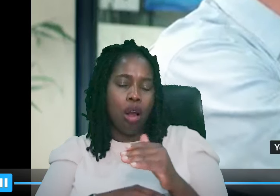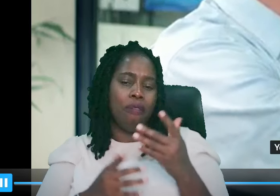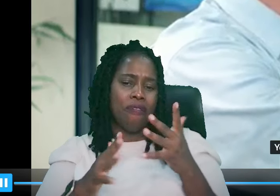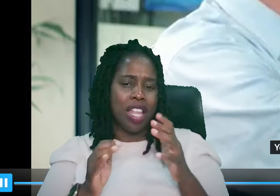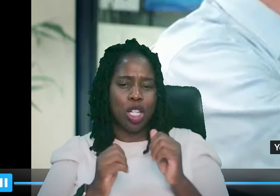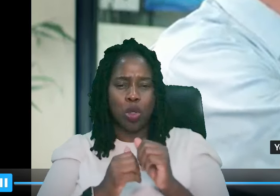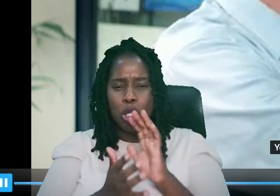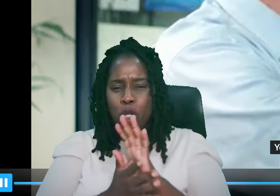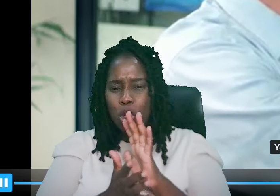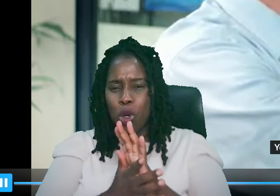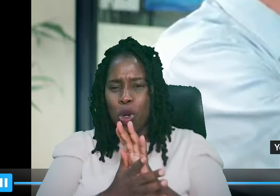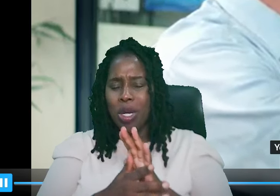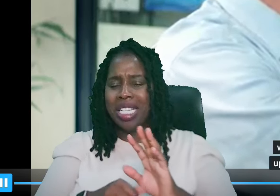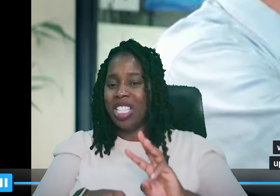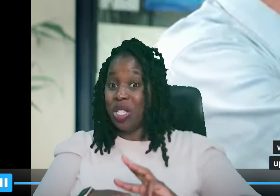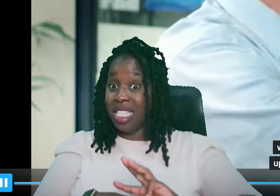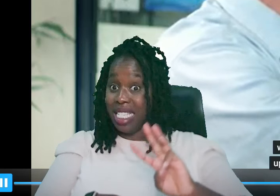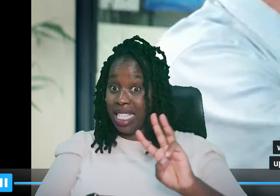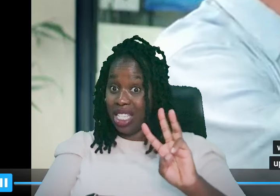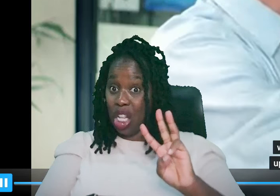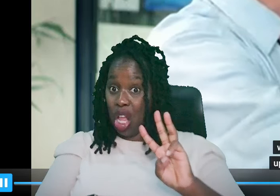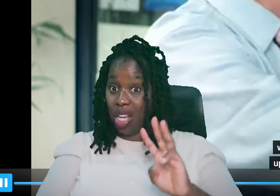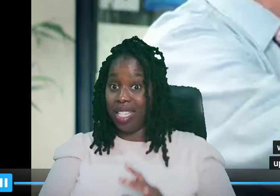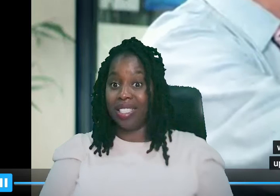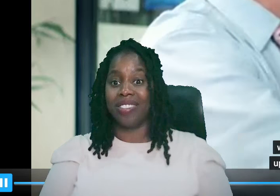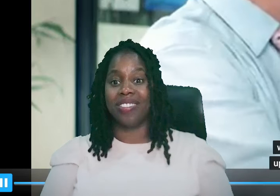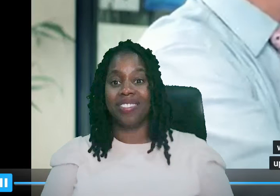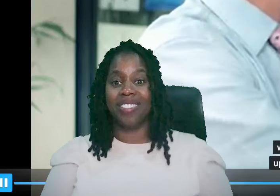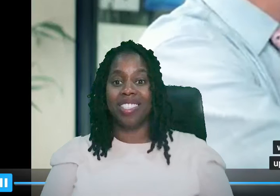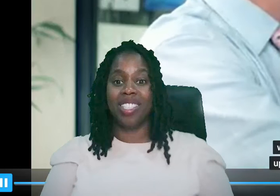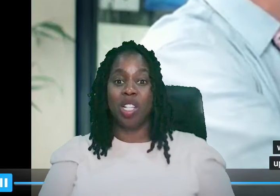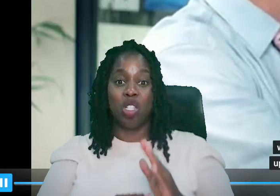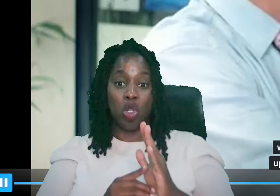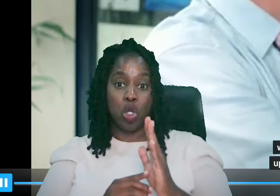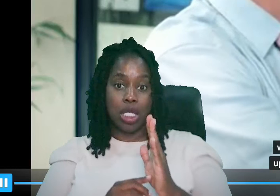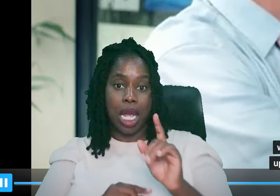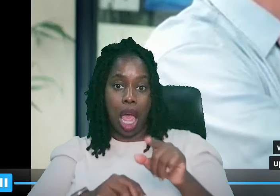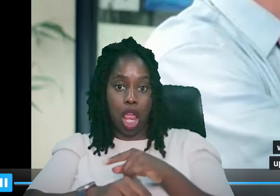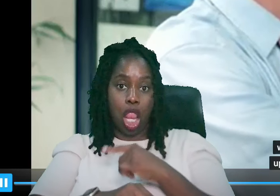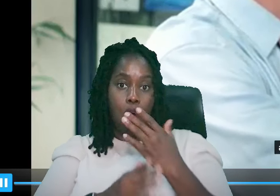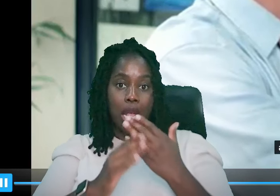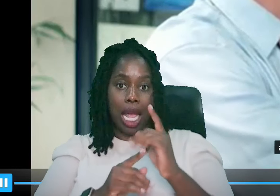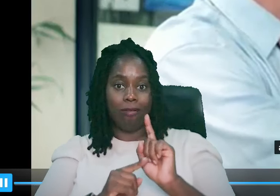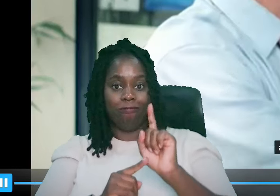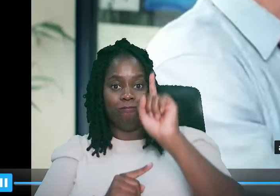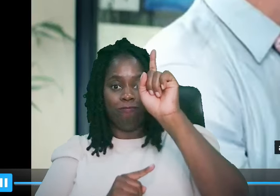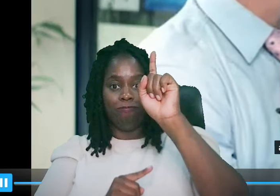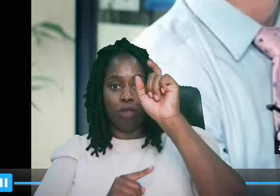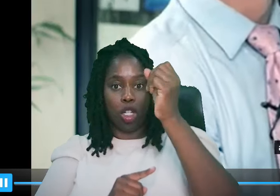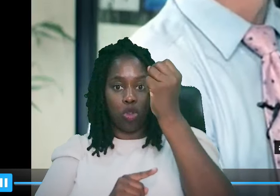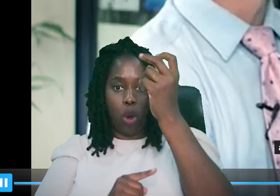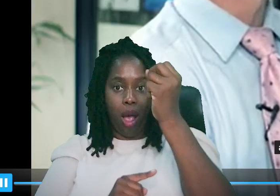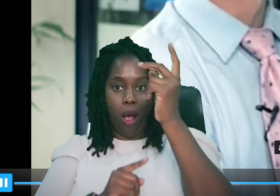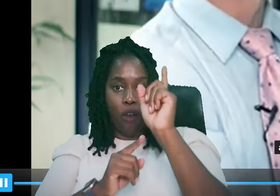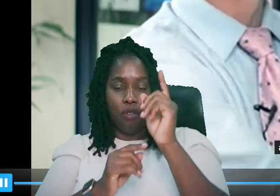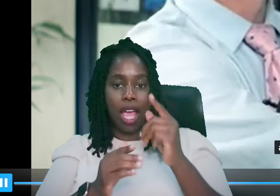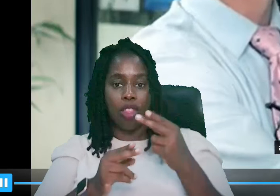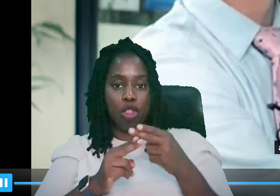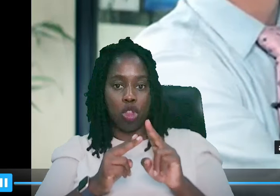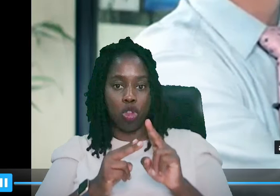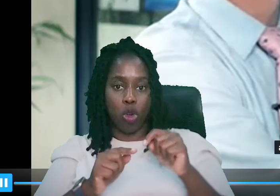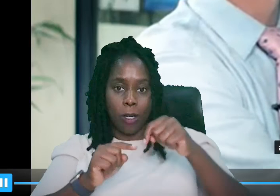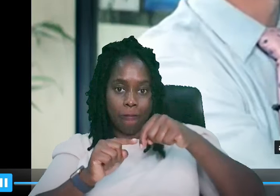doesn't like a good 6 o'clock? So that's what we're going to put here. The long hand's up at 12, the short hand's down pointing at 6. What you see